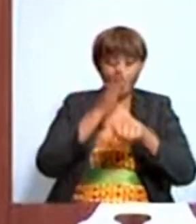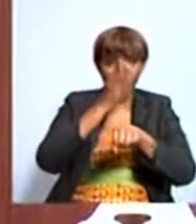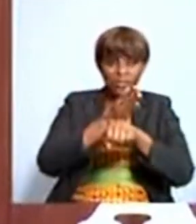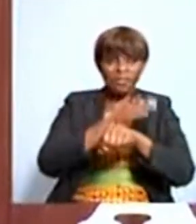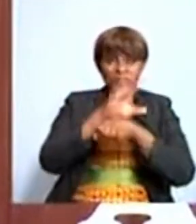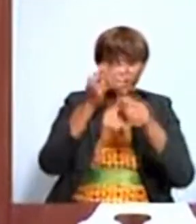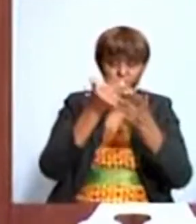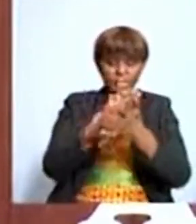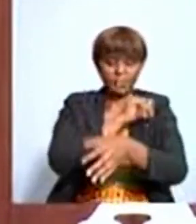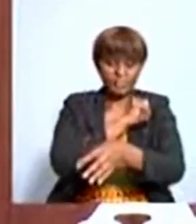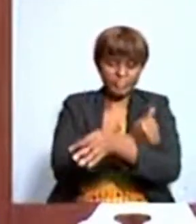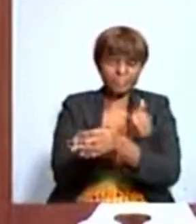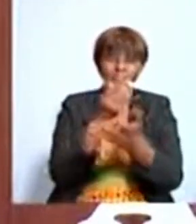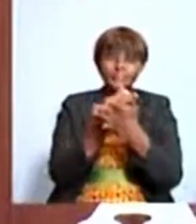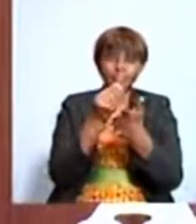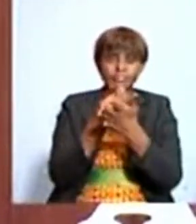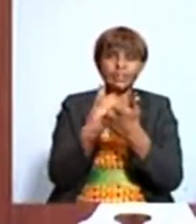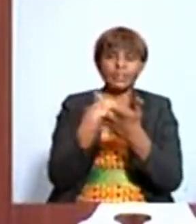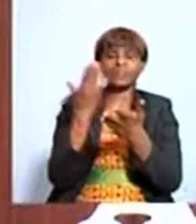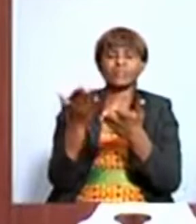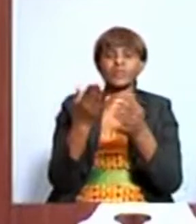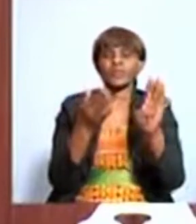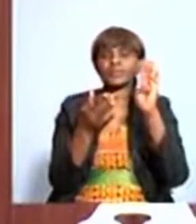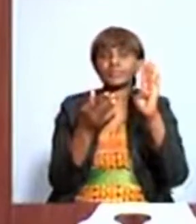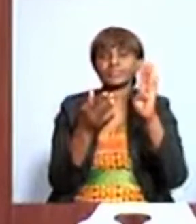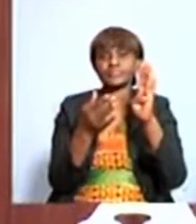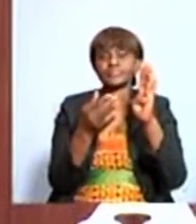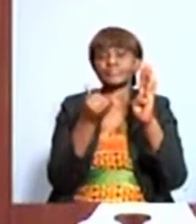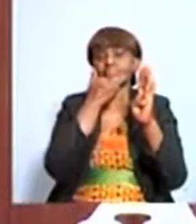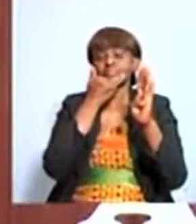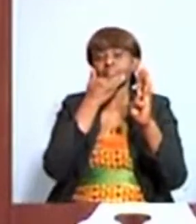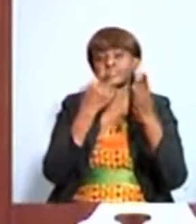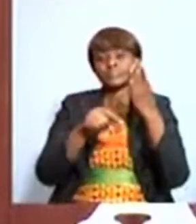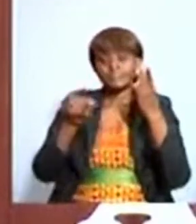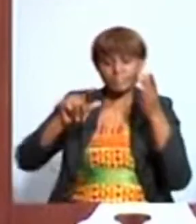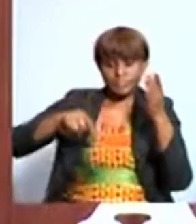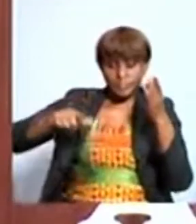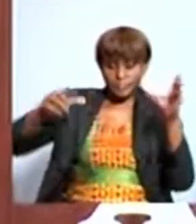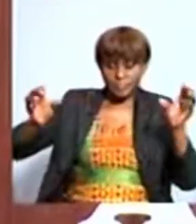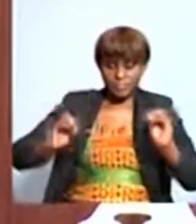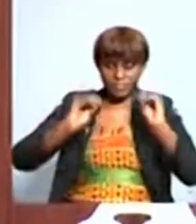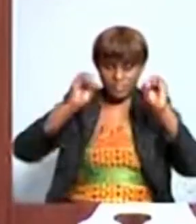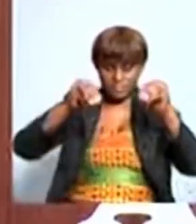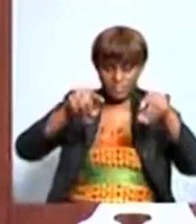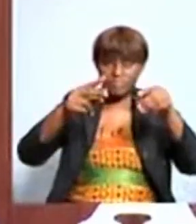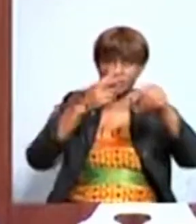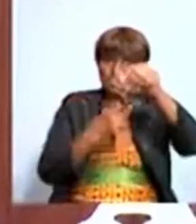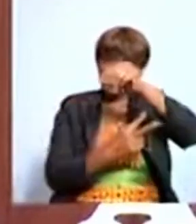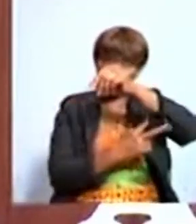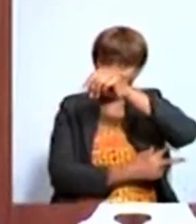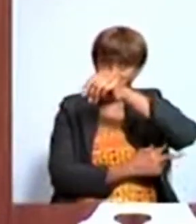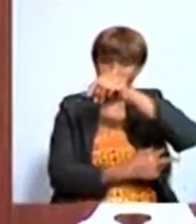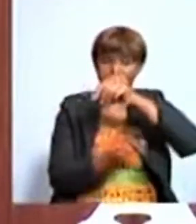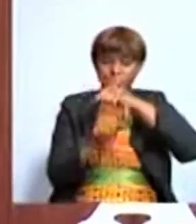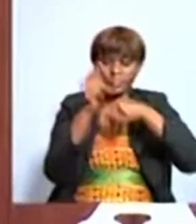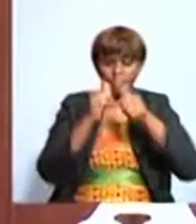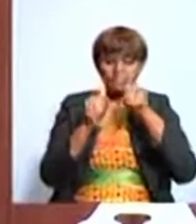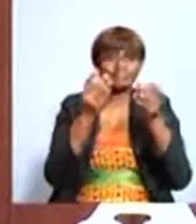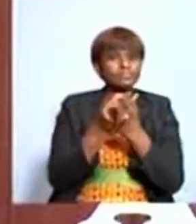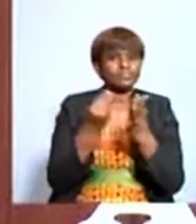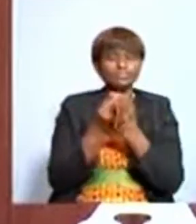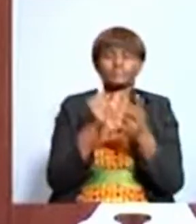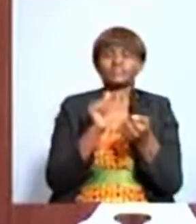Treasury Authority is sourced, and in B, what has caused the delay in installing the bridge. According to the Minister, this is due to